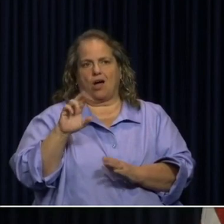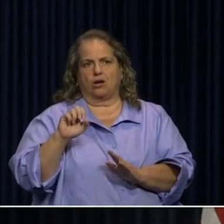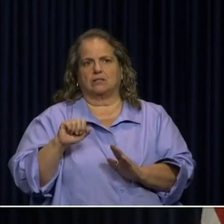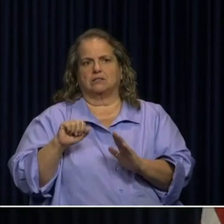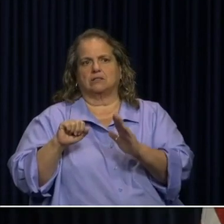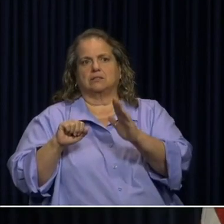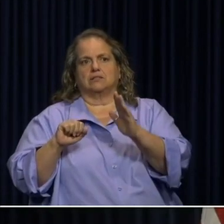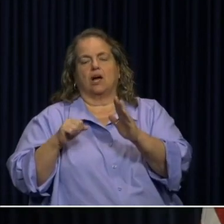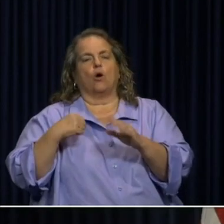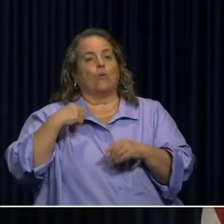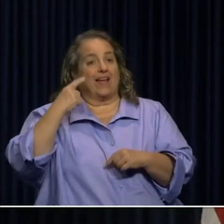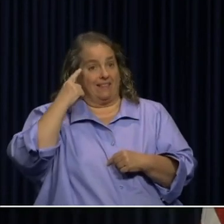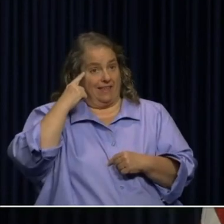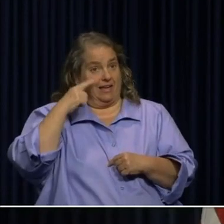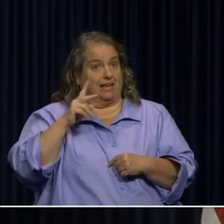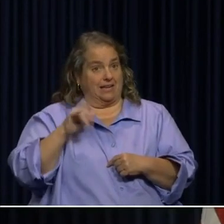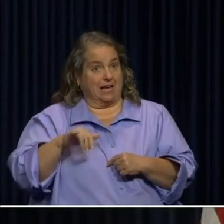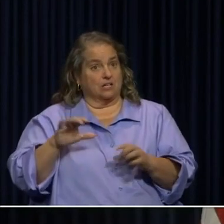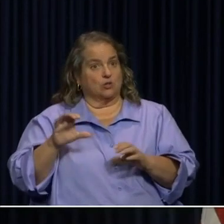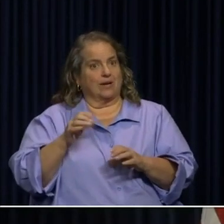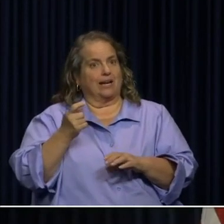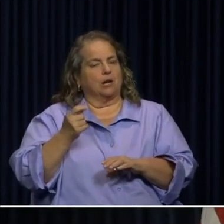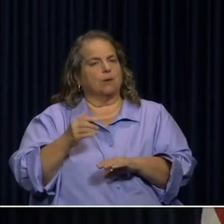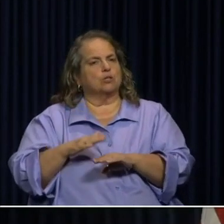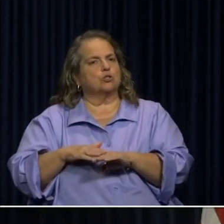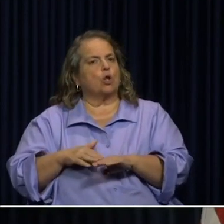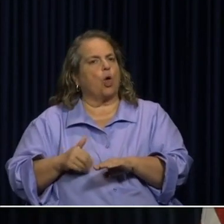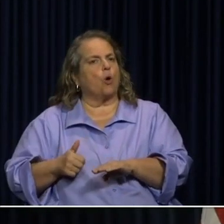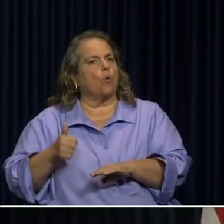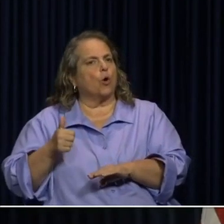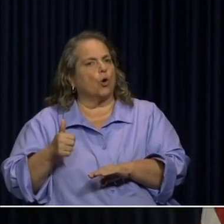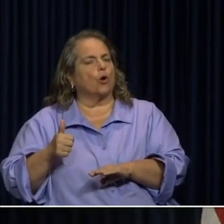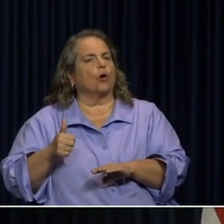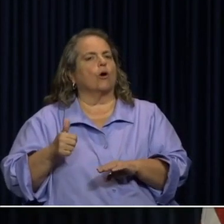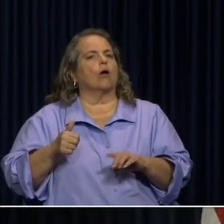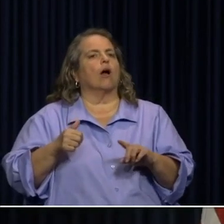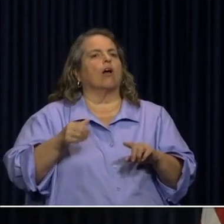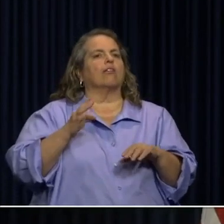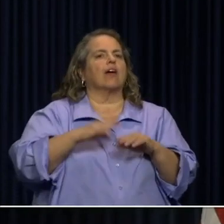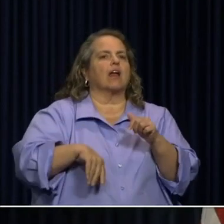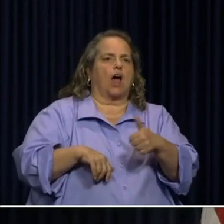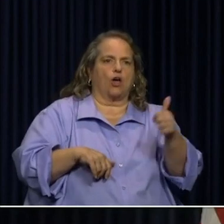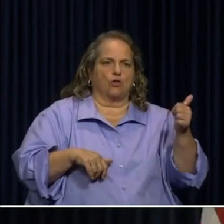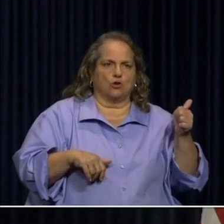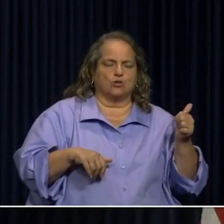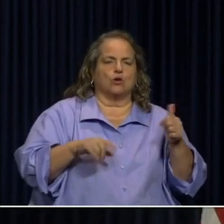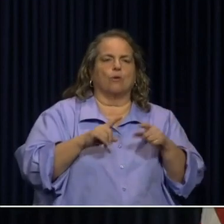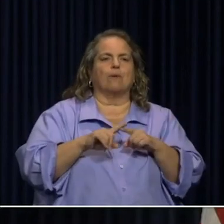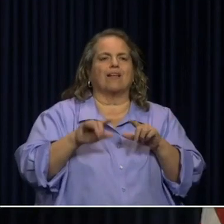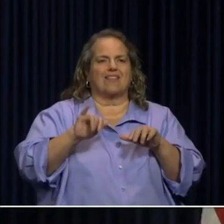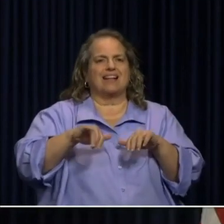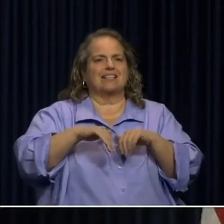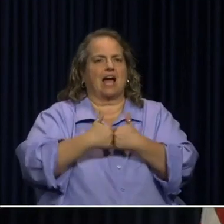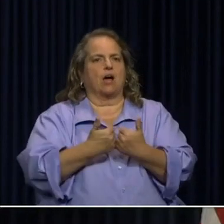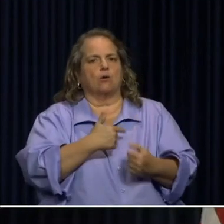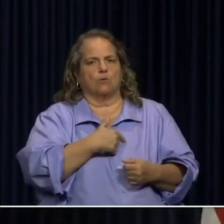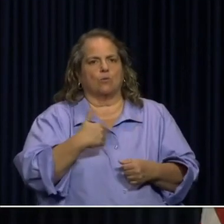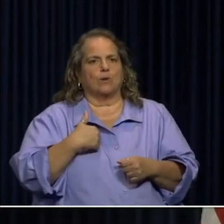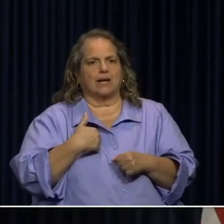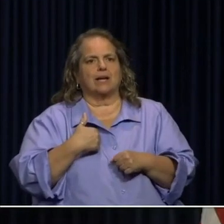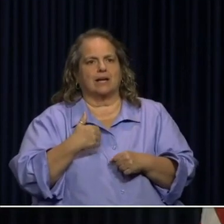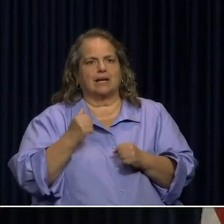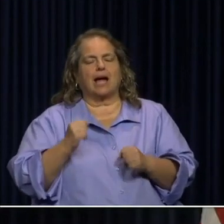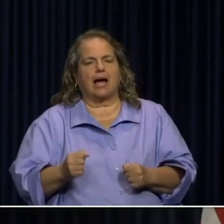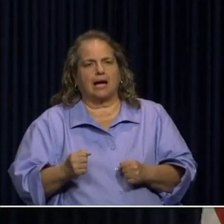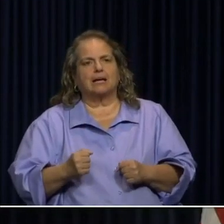think we're doing it slower, and that may mean a little bit longer than others, but that is exactly how we save lives. I want to go